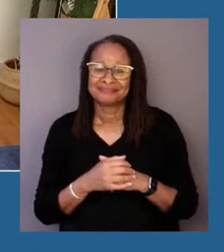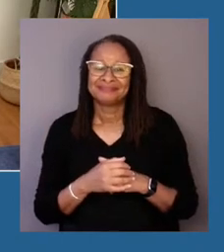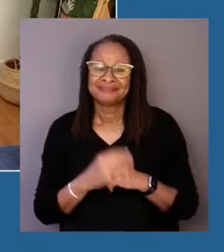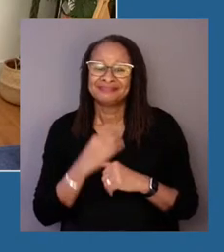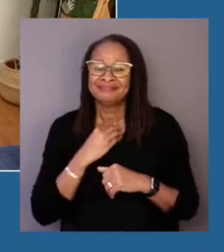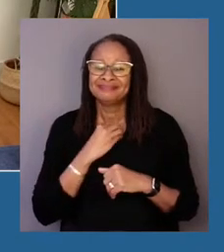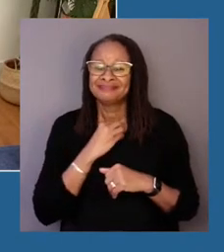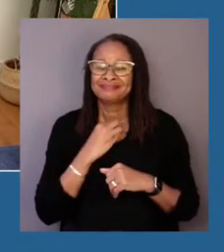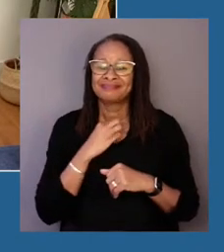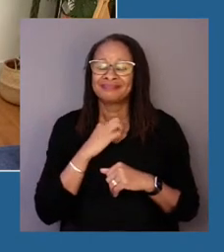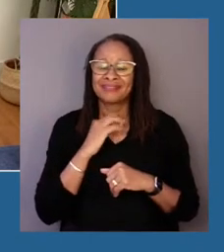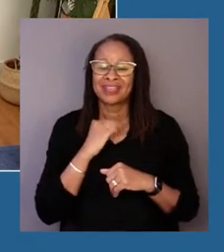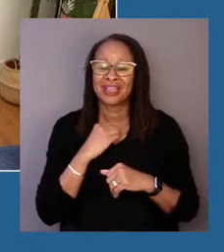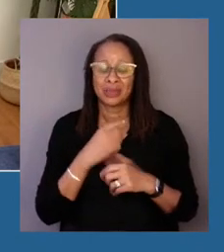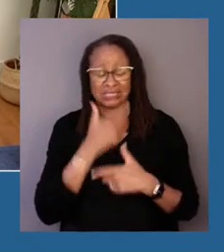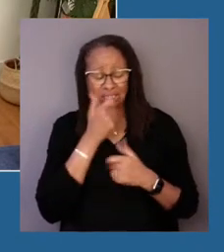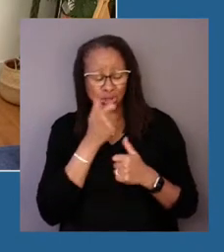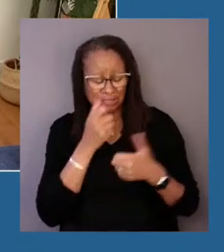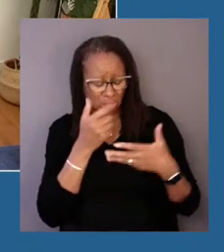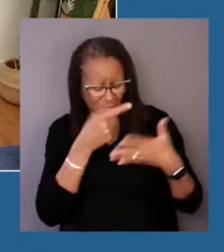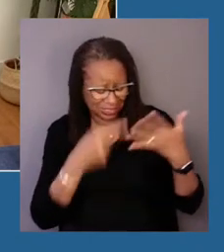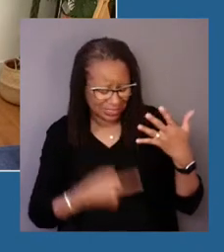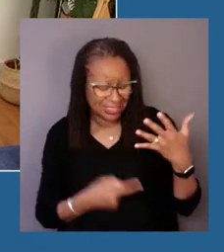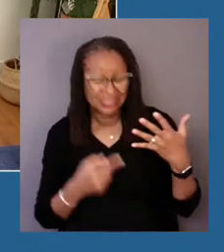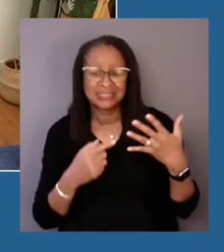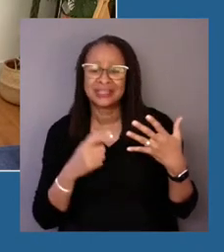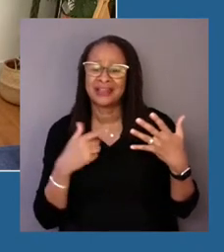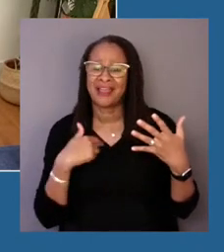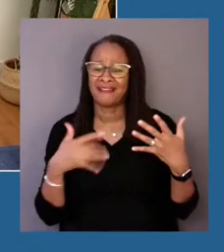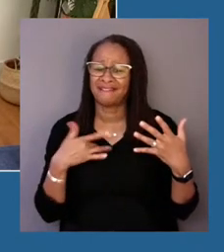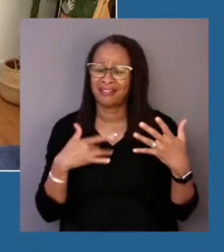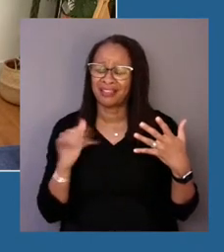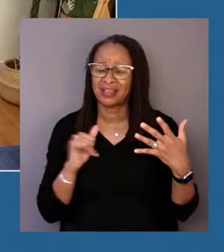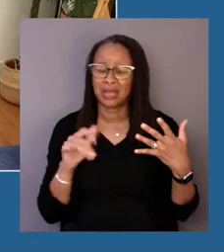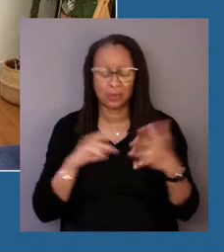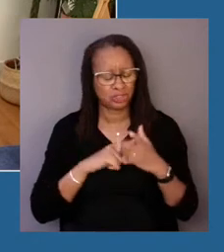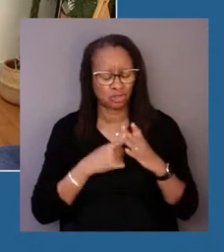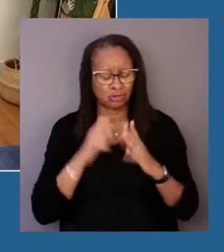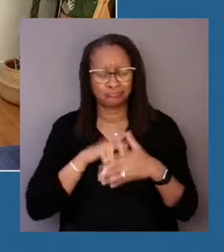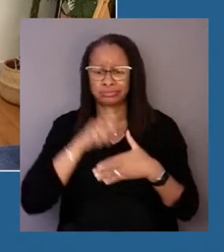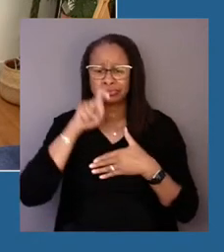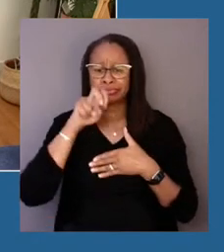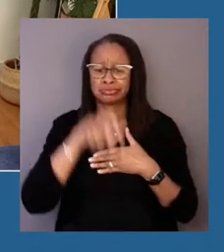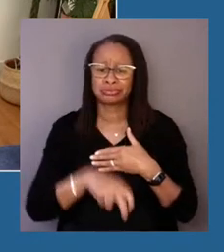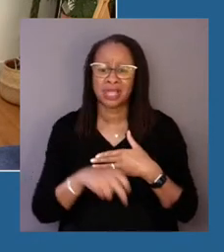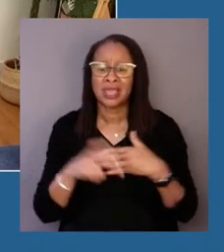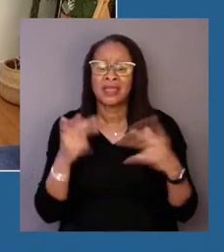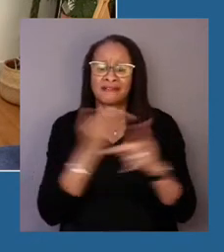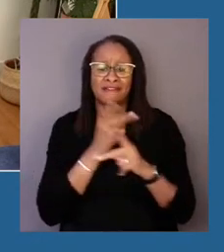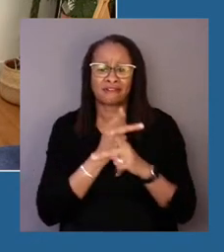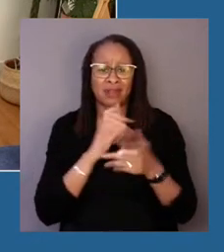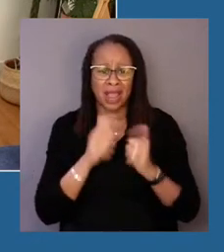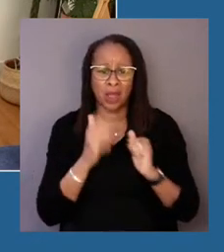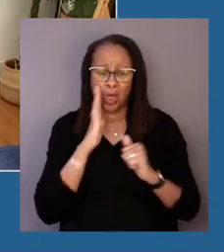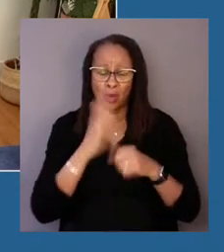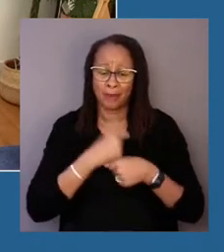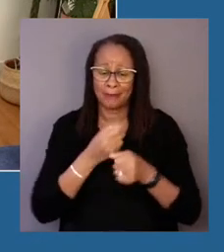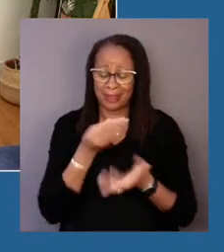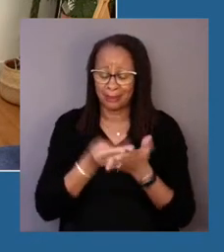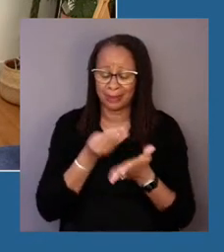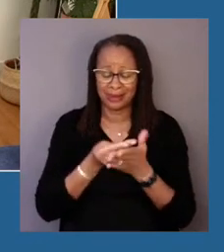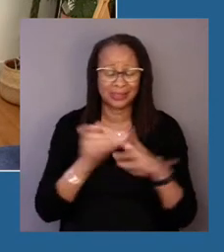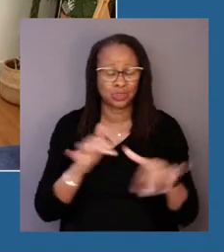was interested in all these things and I was like, I'm just gonna start digging into it and, you know, figure out how I'm gonna make money doing it